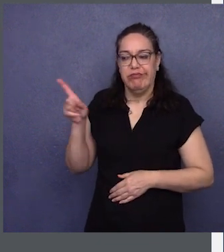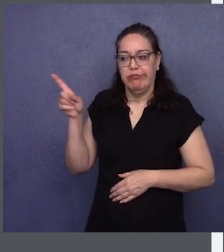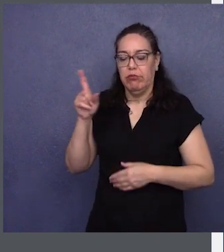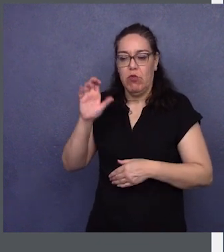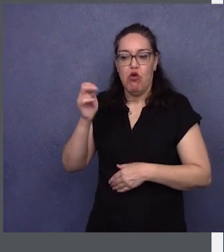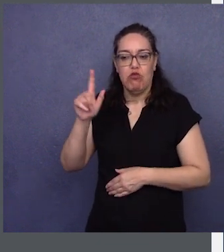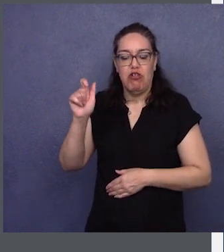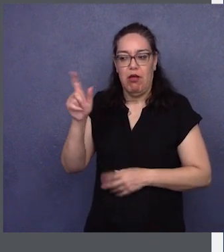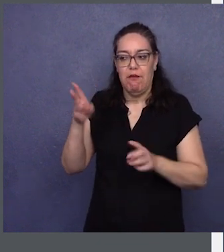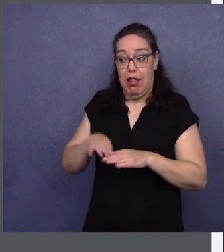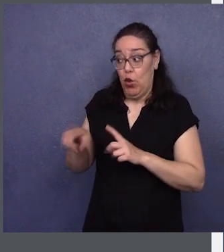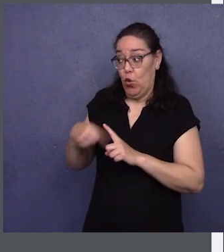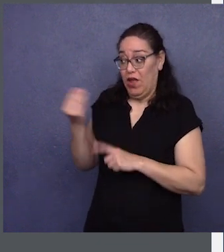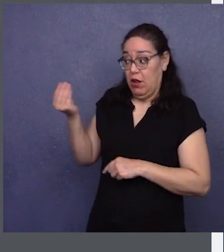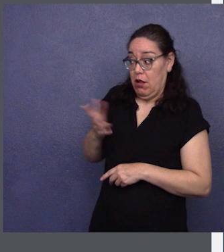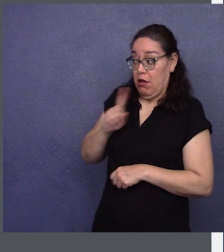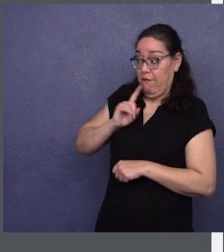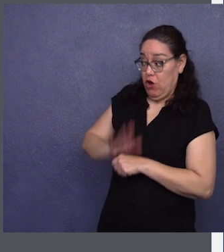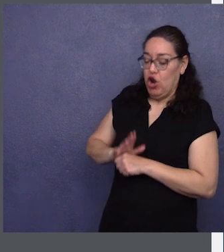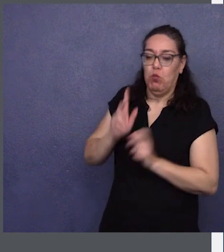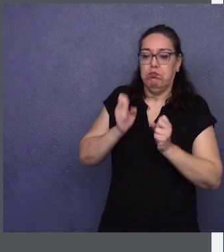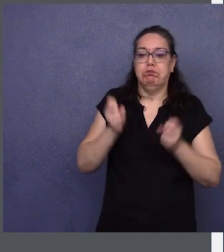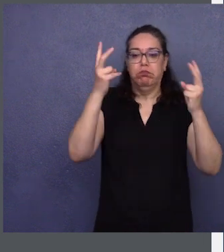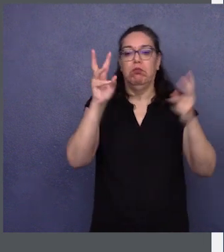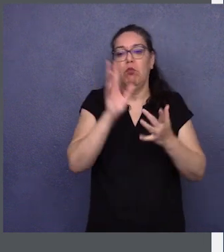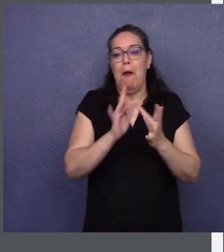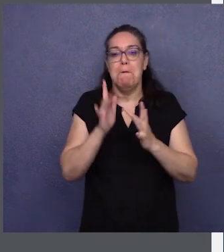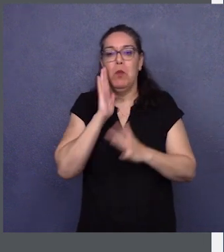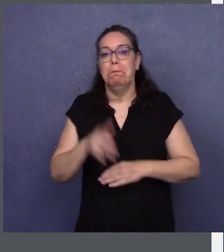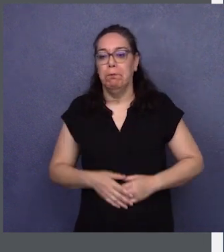up on the website as soon as we have it confirmed.